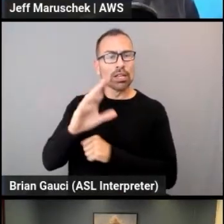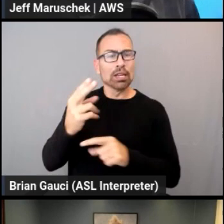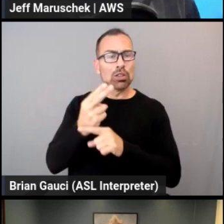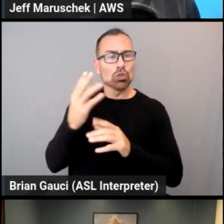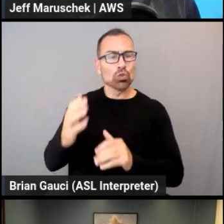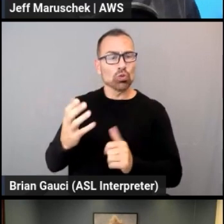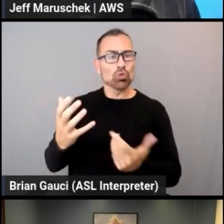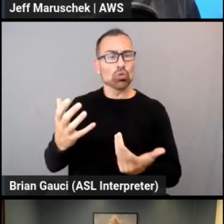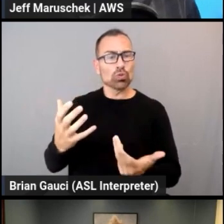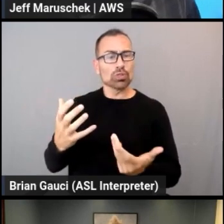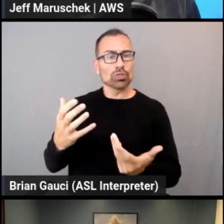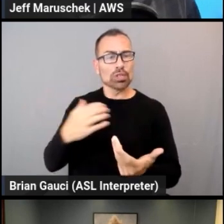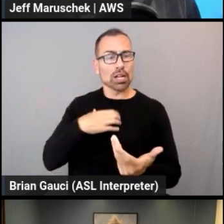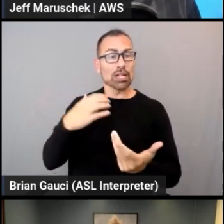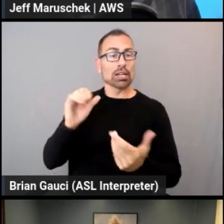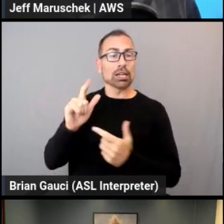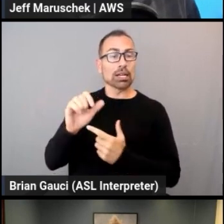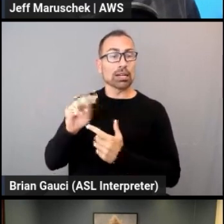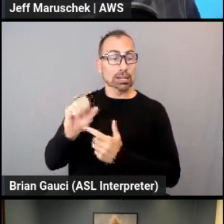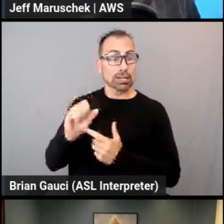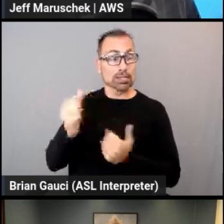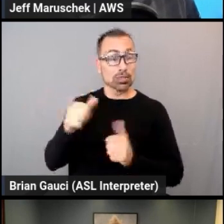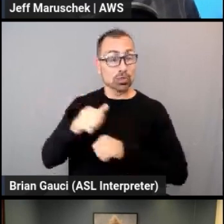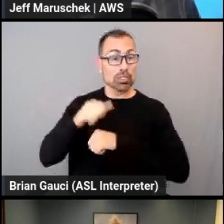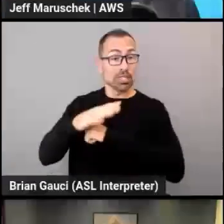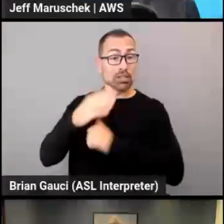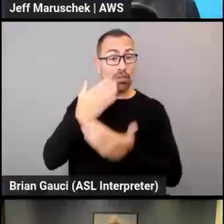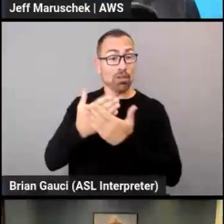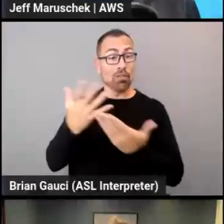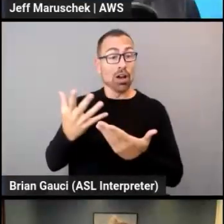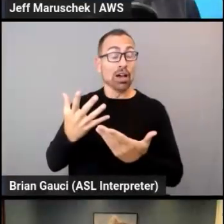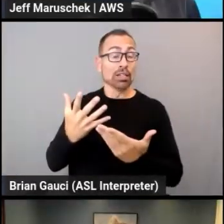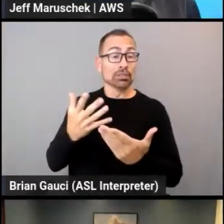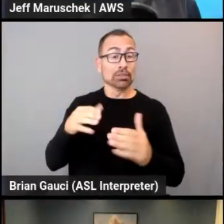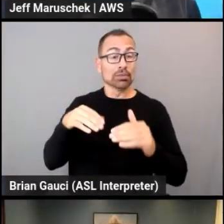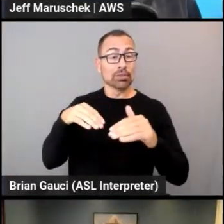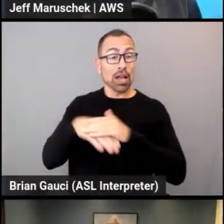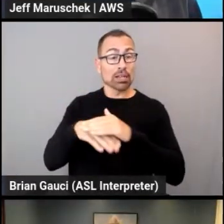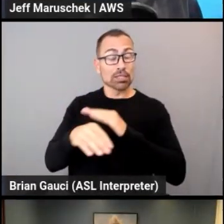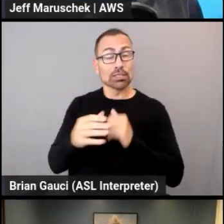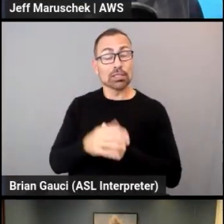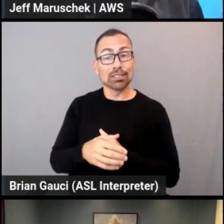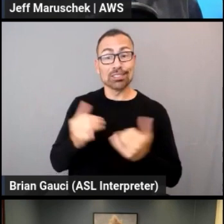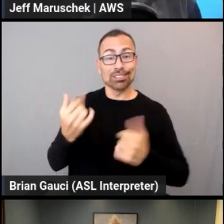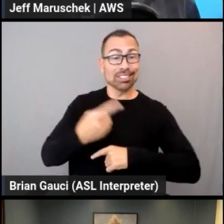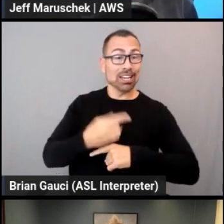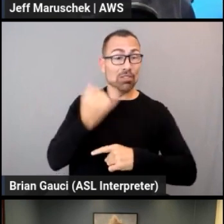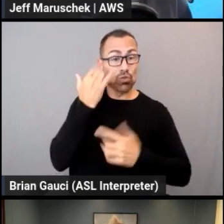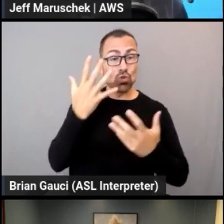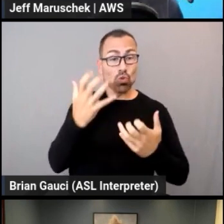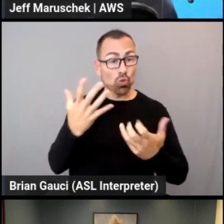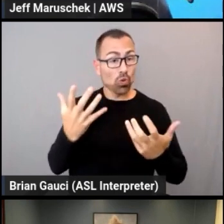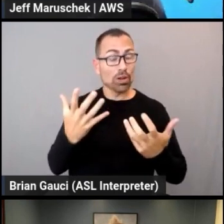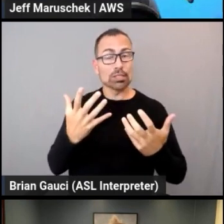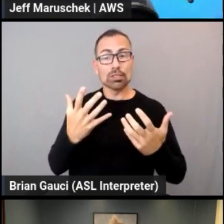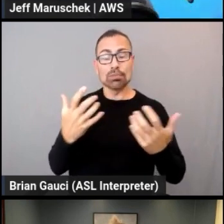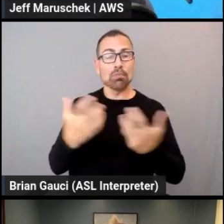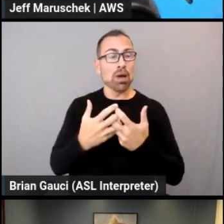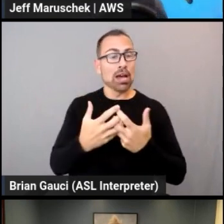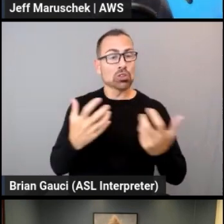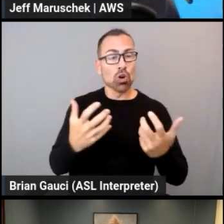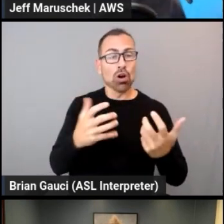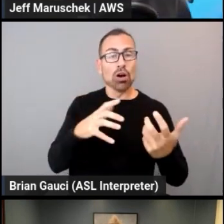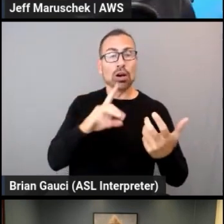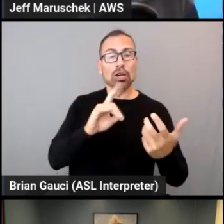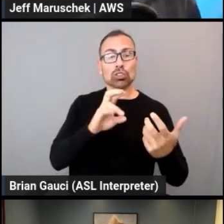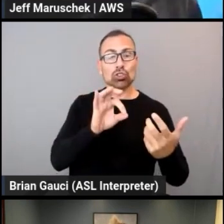access that you can match on. So if today the only thing that you want to match on is group and email address, but then in the future that you want to be more strict and you want to see